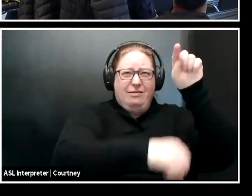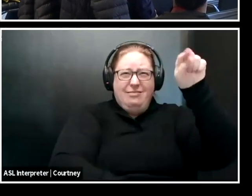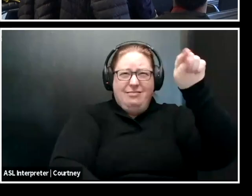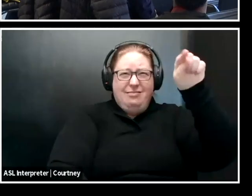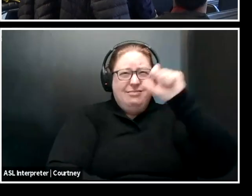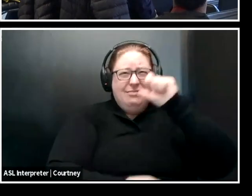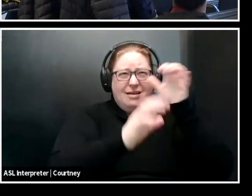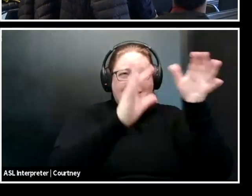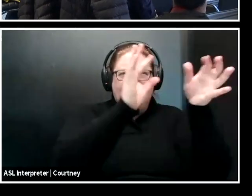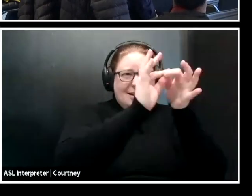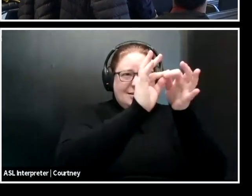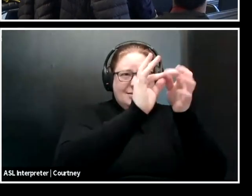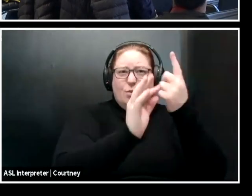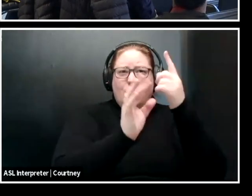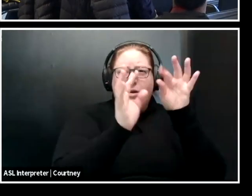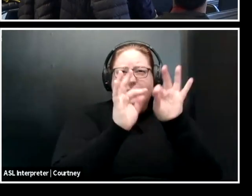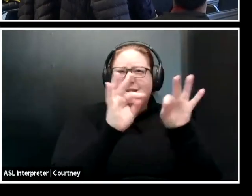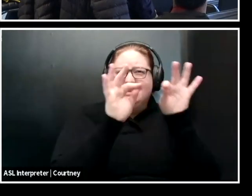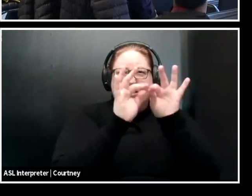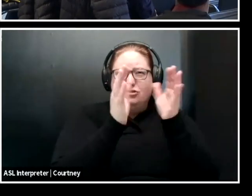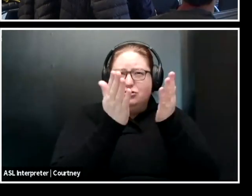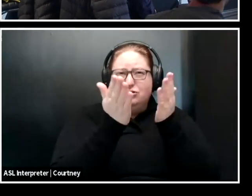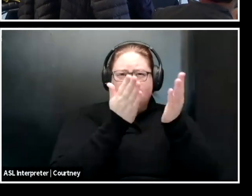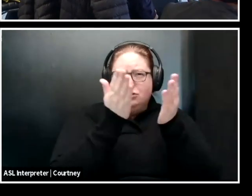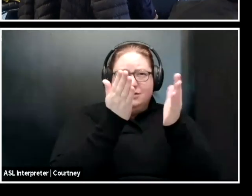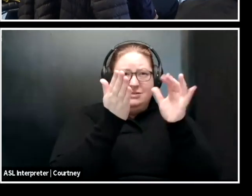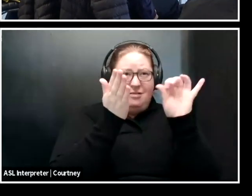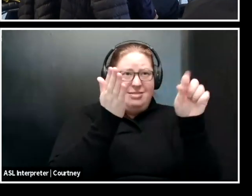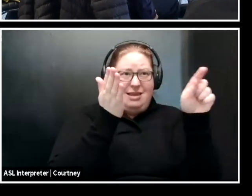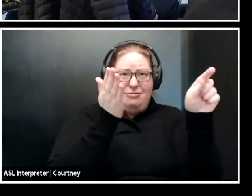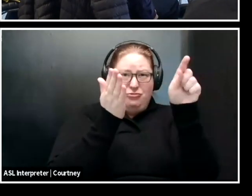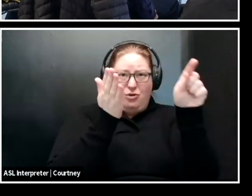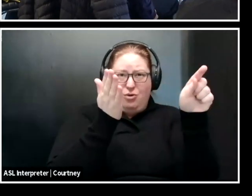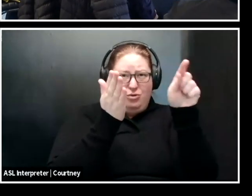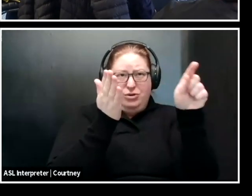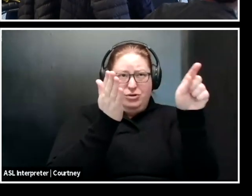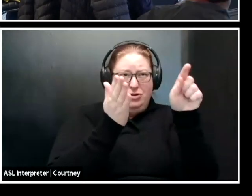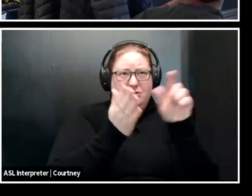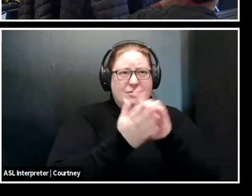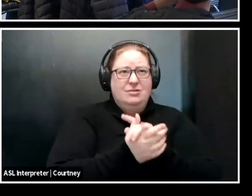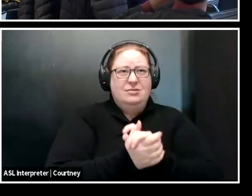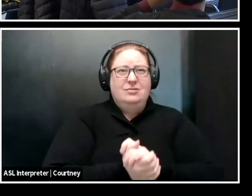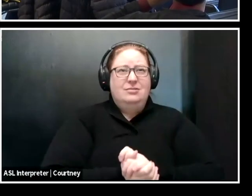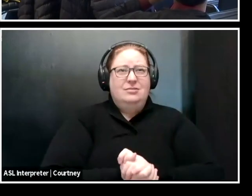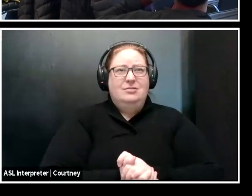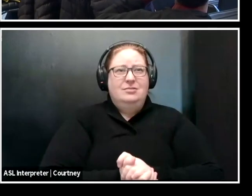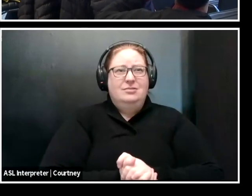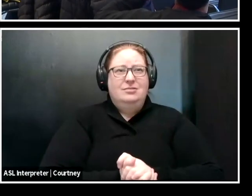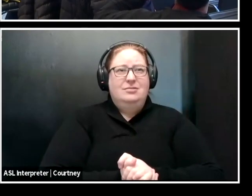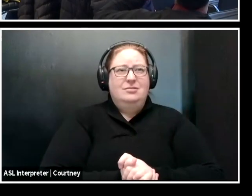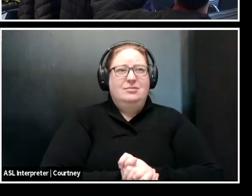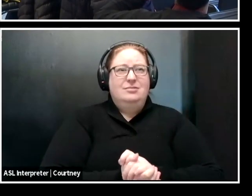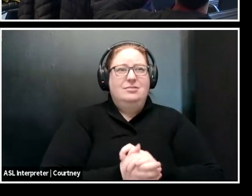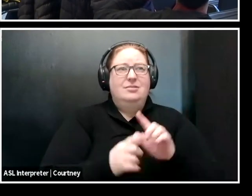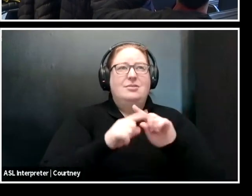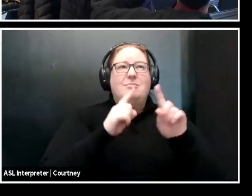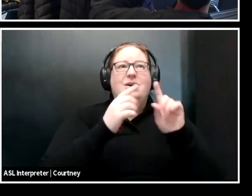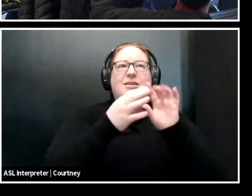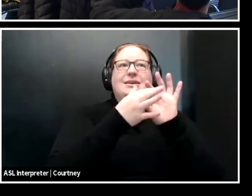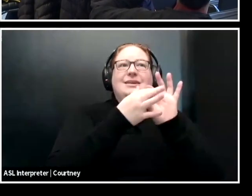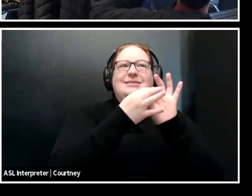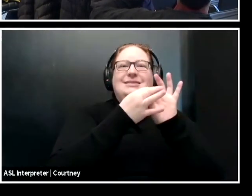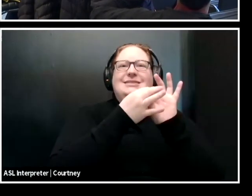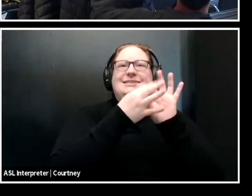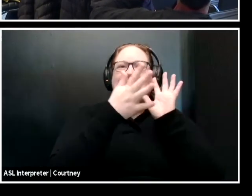There's one essential service that exists on that road, but it is disconnected from the rest, from